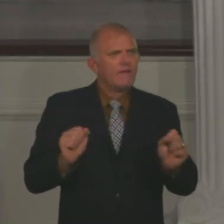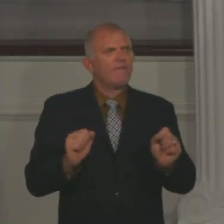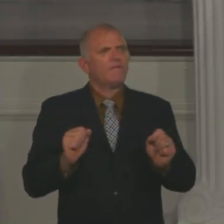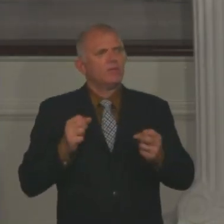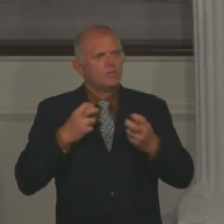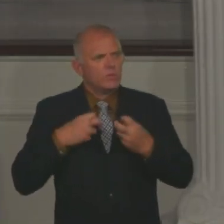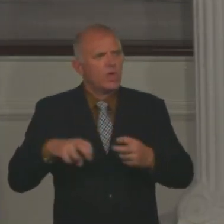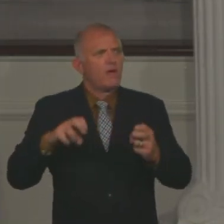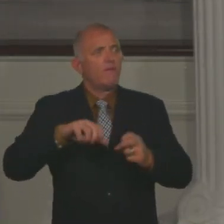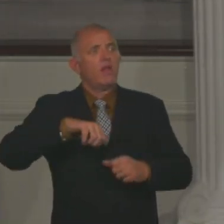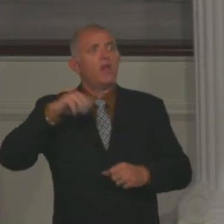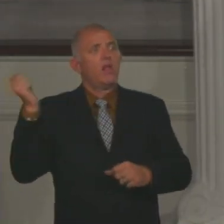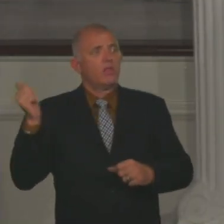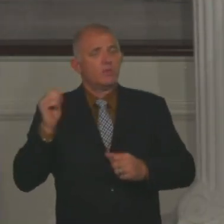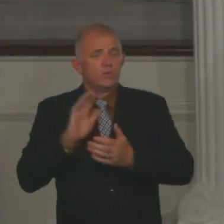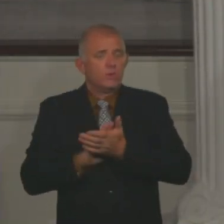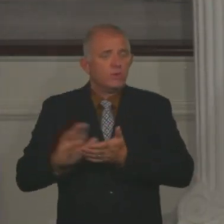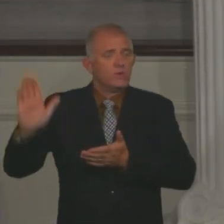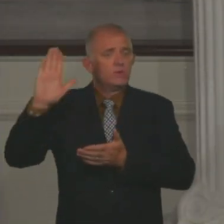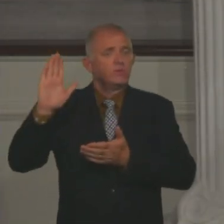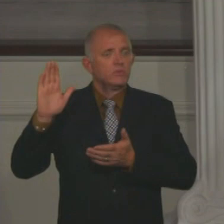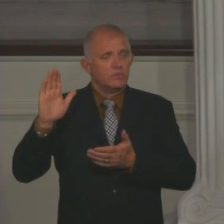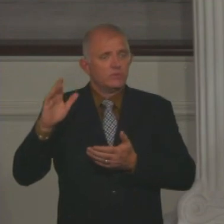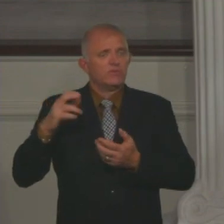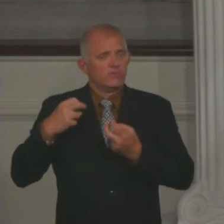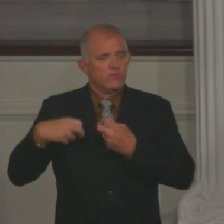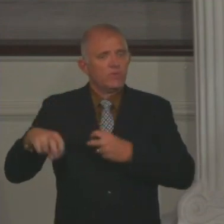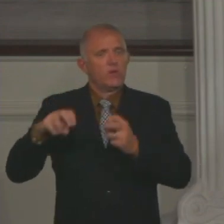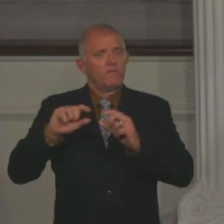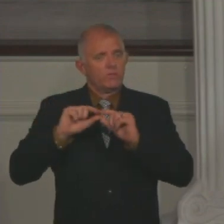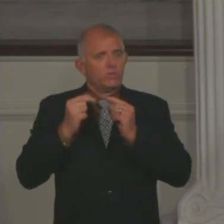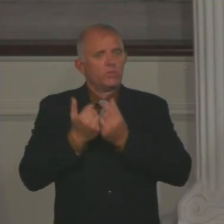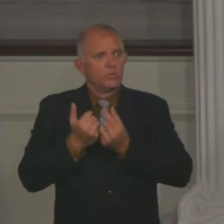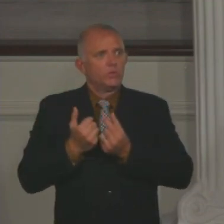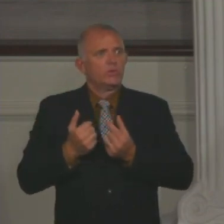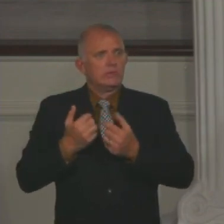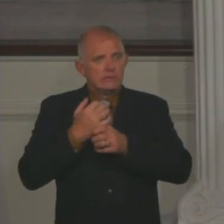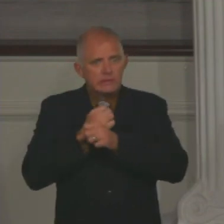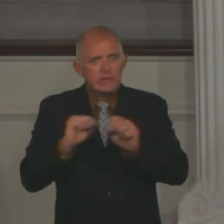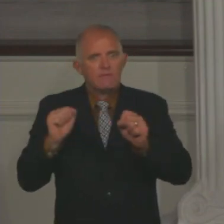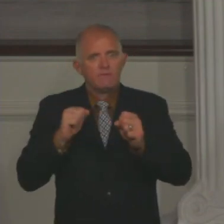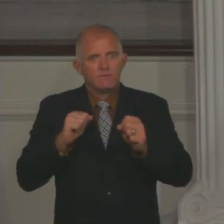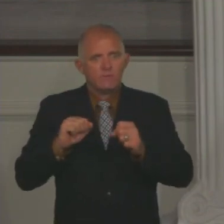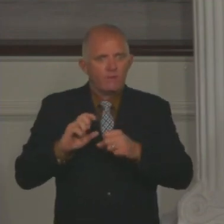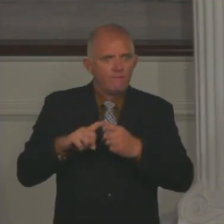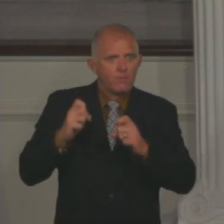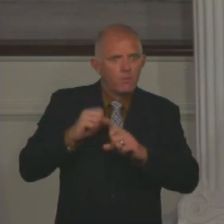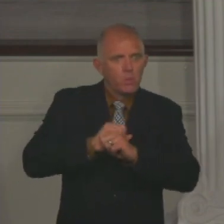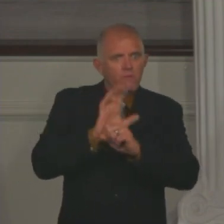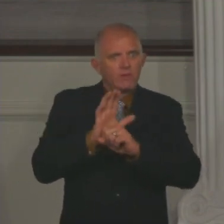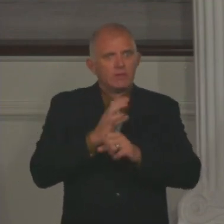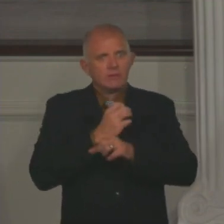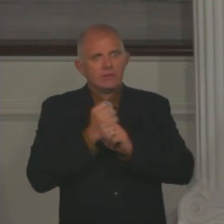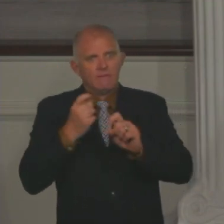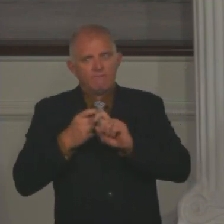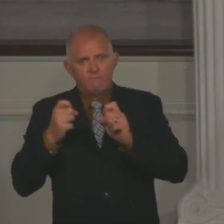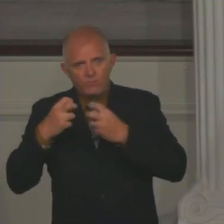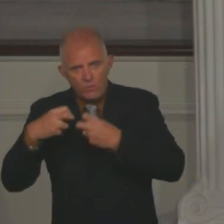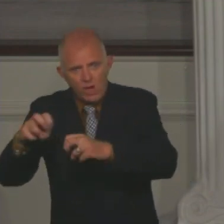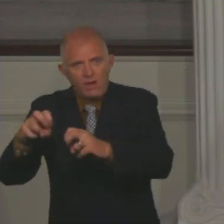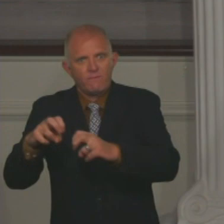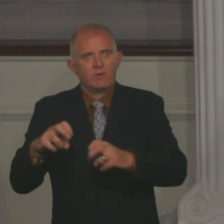there. Pray that God will give them safety, safety from the COVID, safety in their travels, safety in their moving